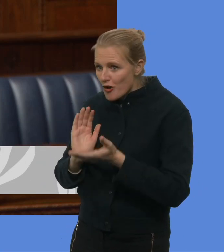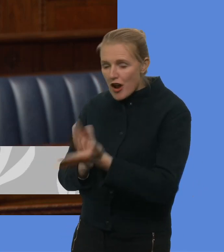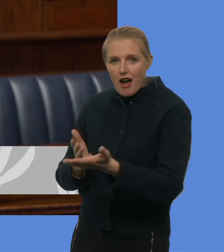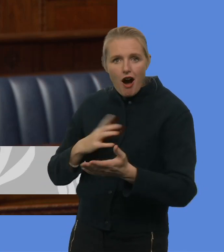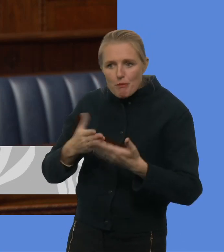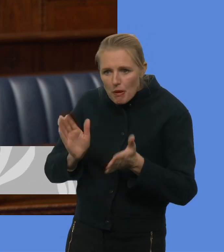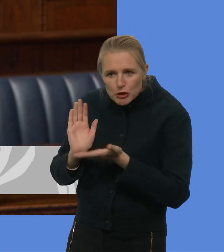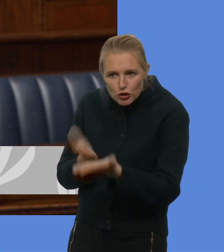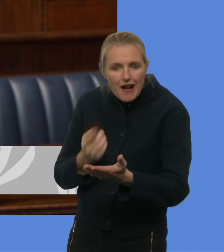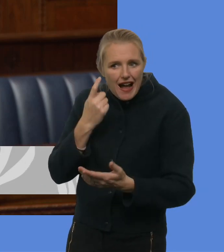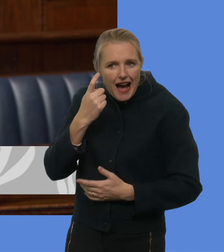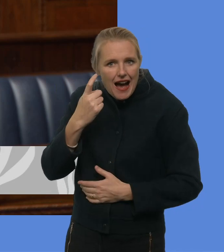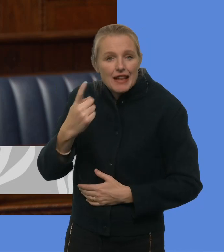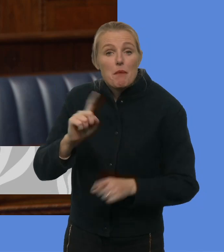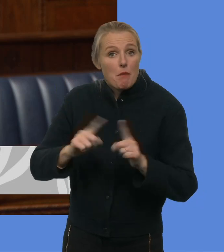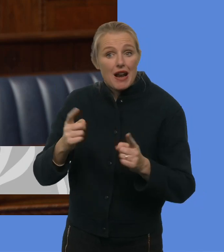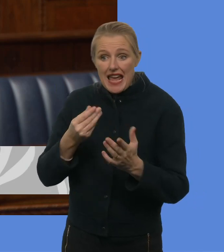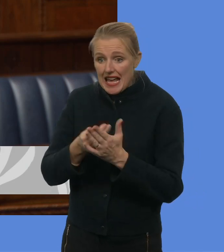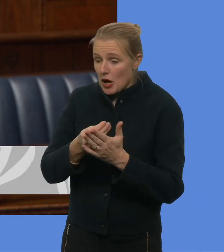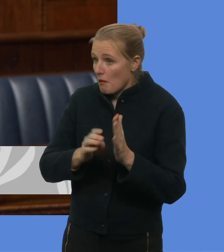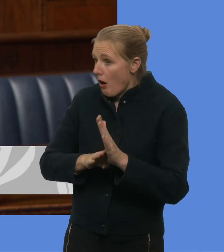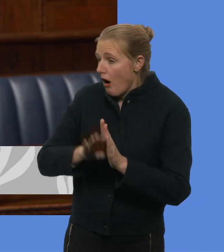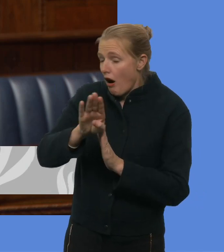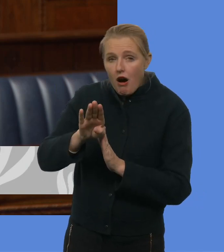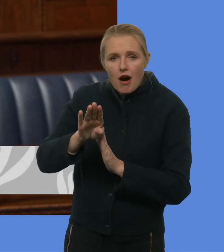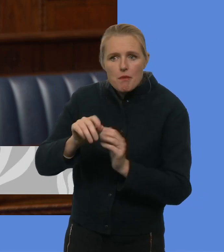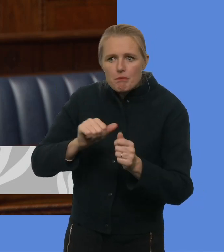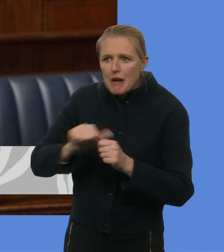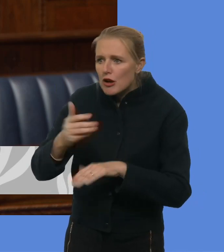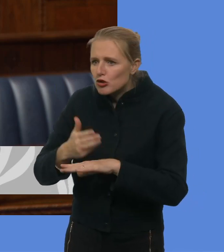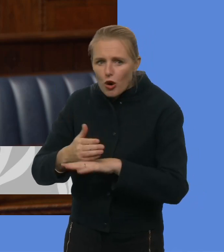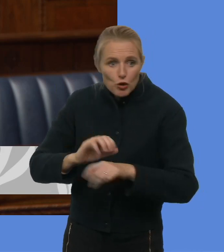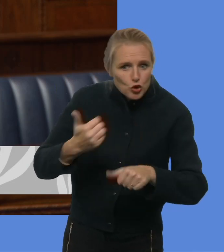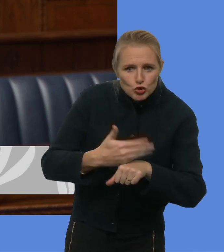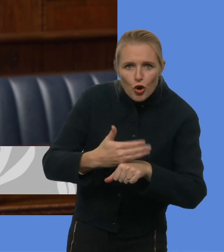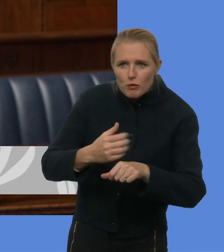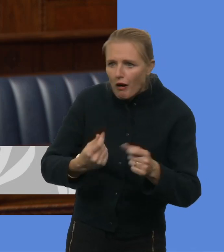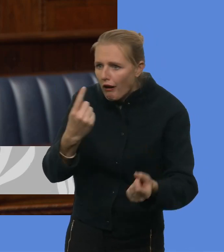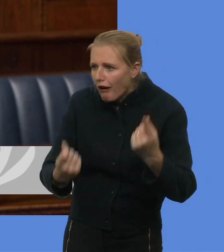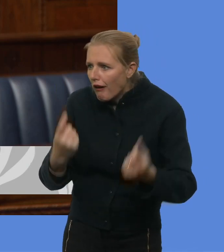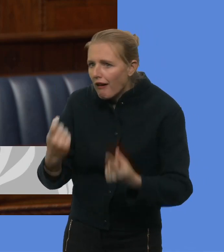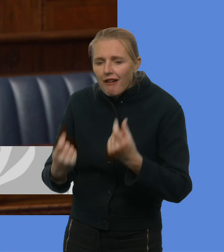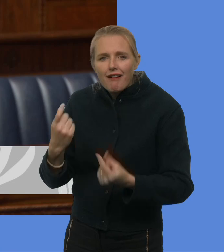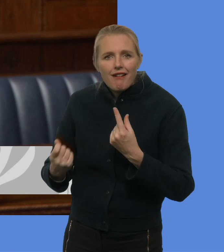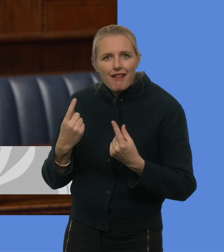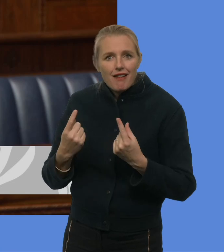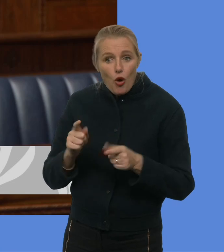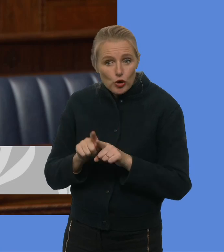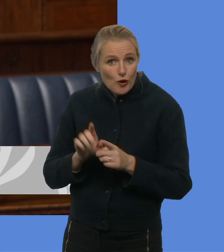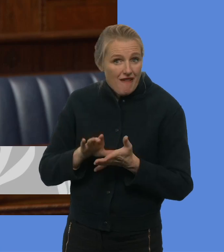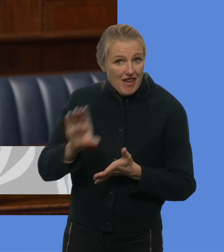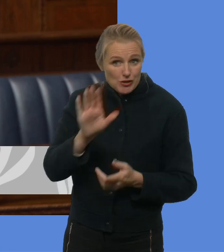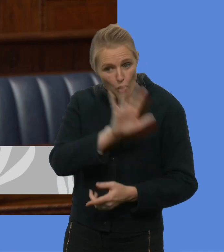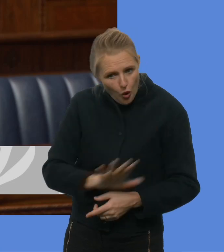that economic growth comes better jobs, good jobs, that investment in every part of Northern Ireland that we want to see. So of course we should be working